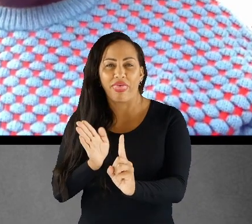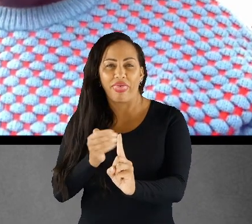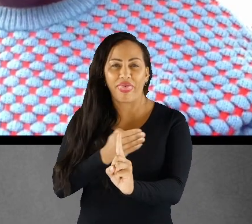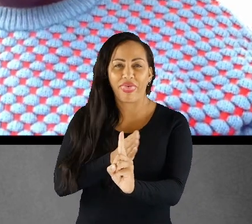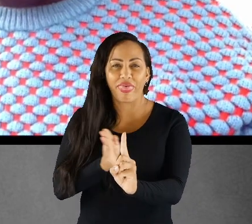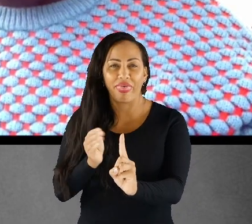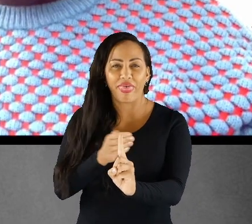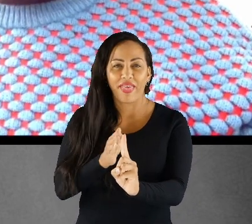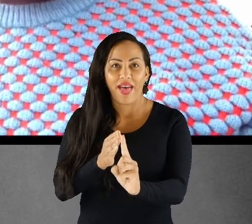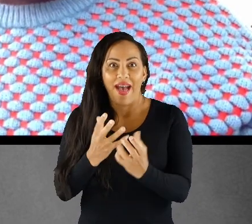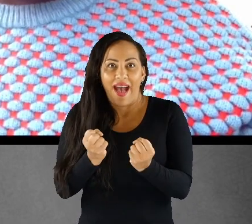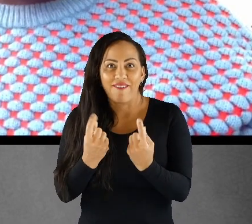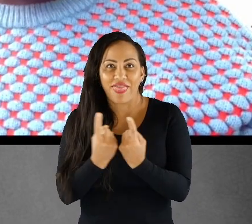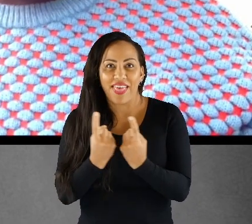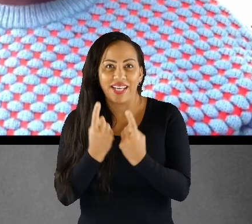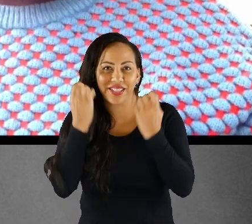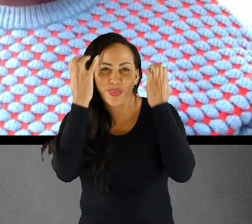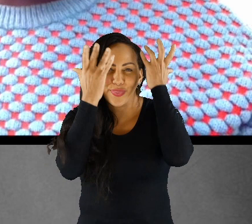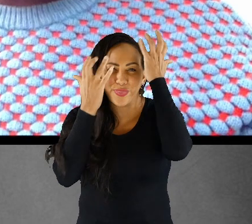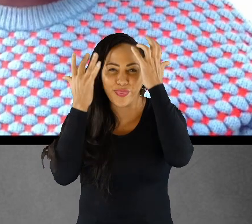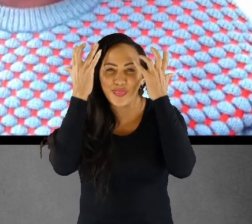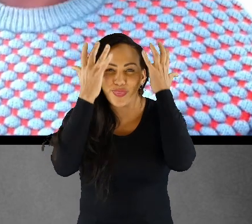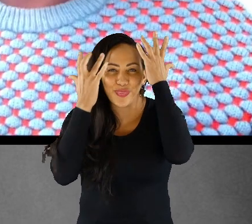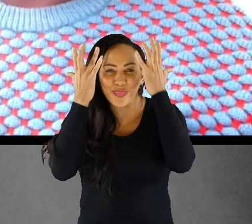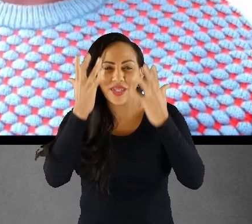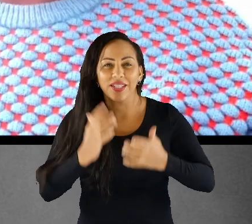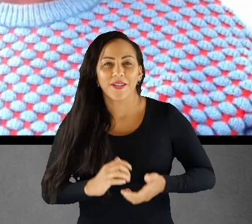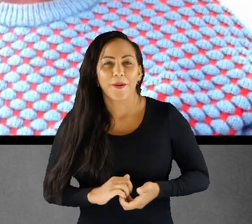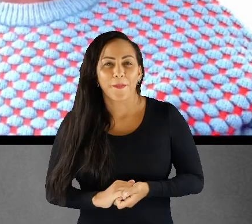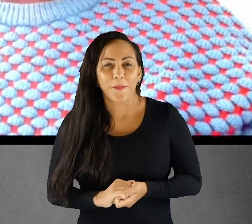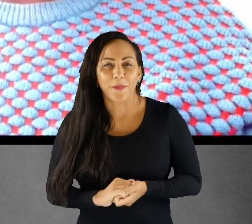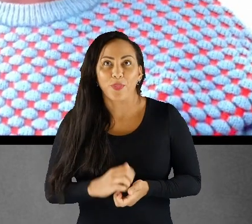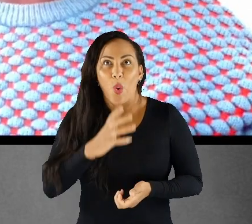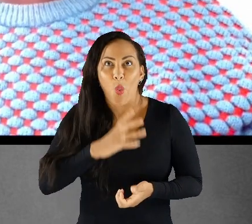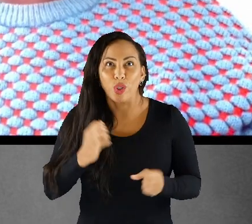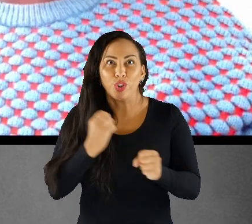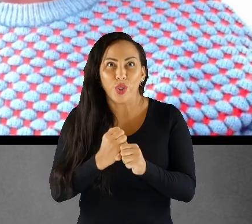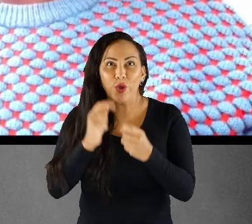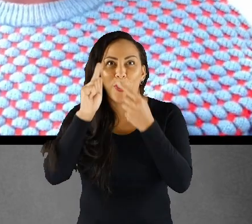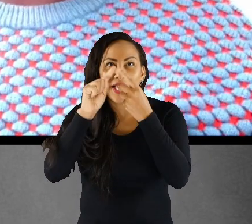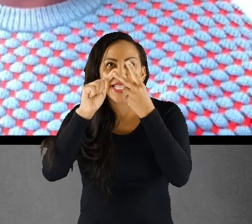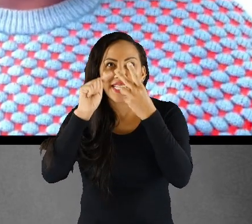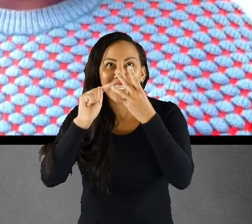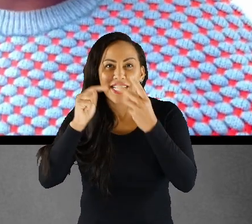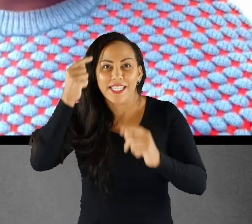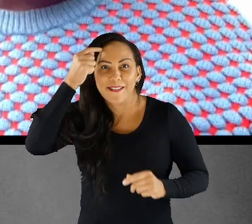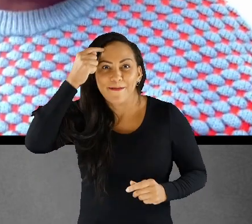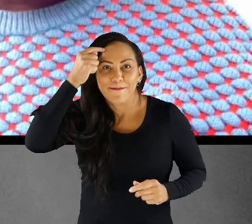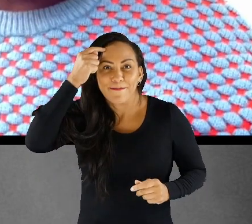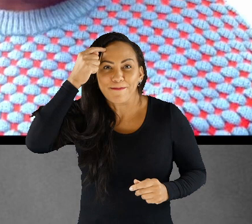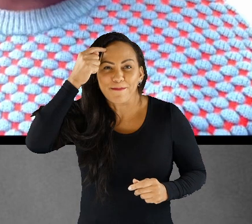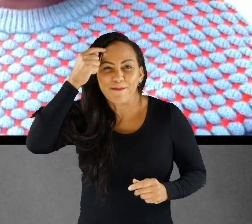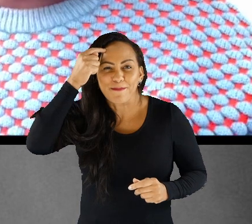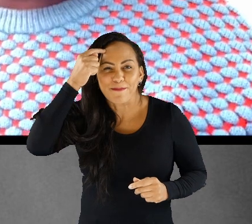moment that I've always wanted to do, and so I'm going to do it. Put it out there. Hopefully,